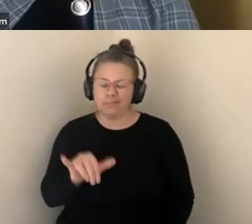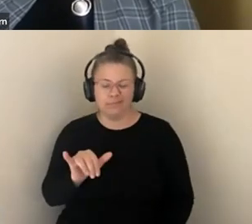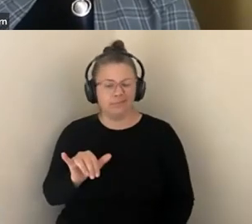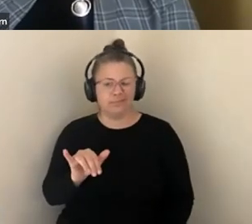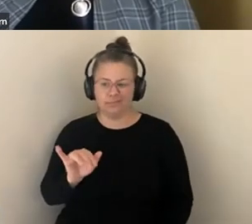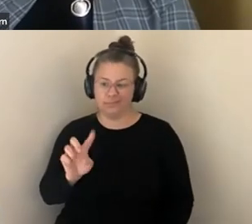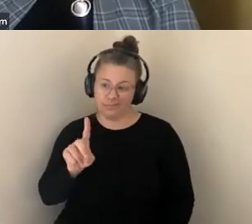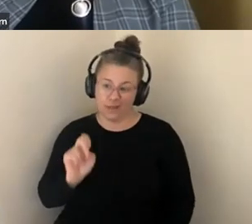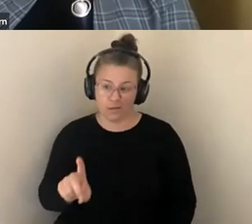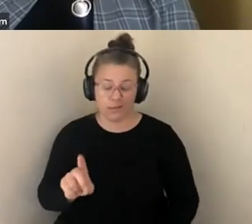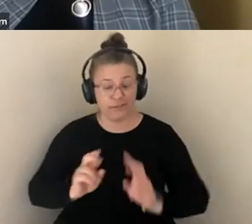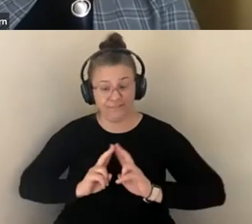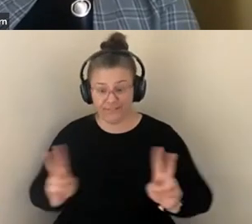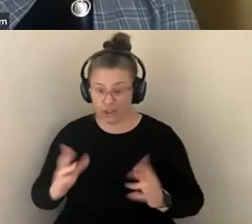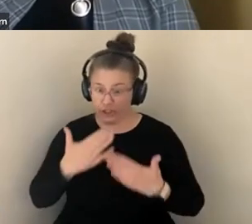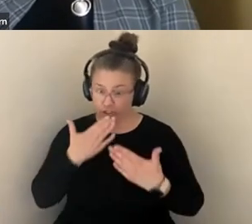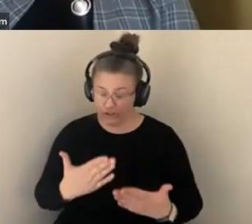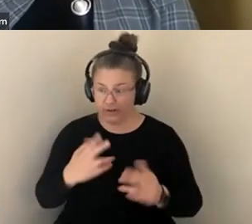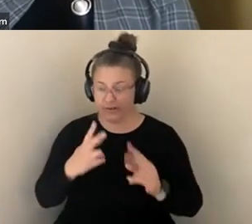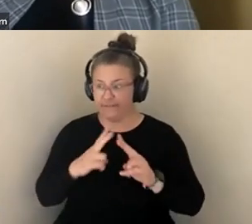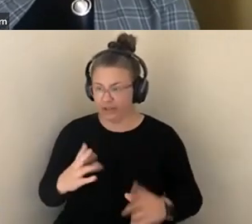it's a very complicated and a very good and astute question.